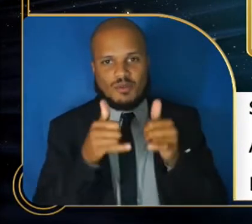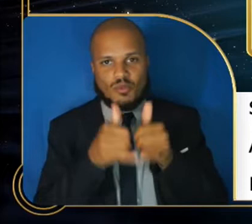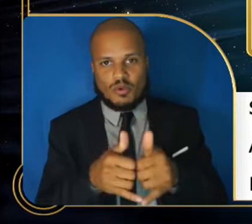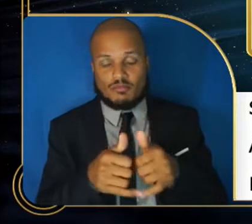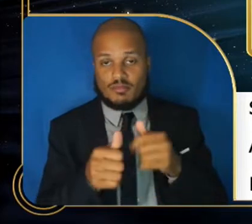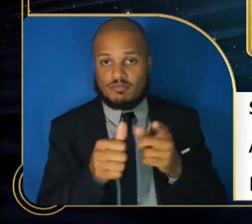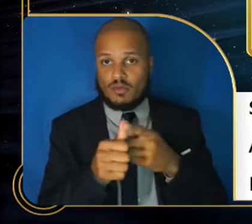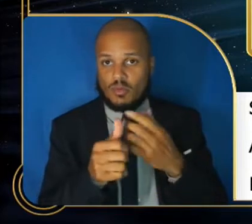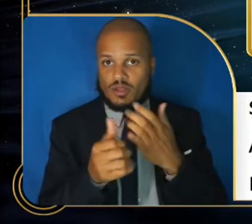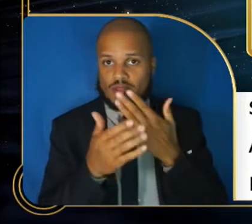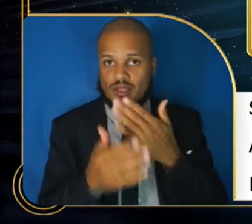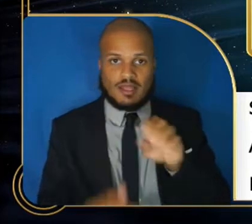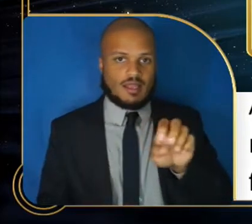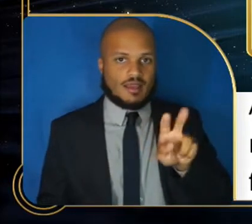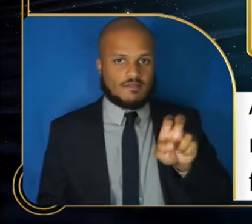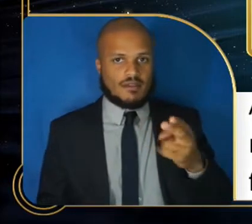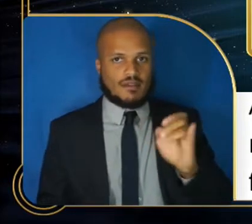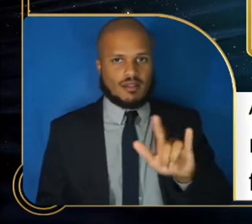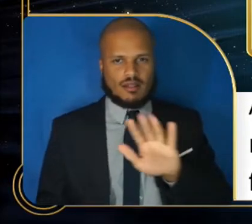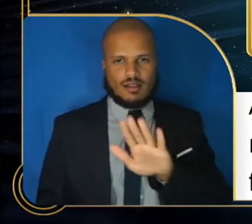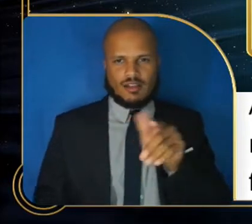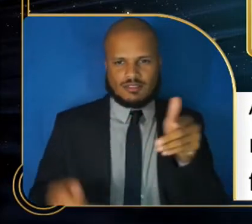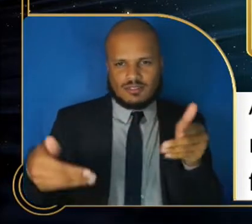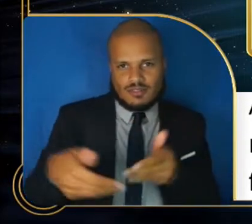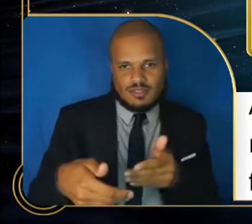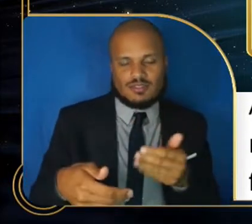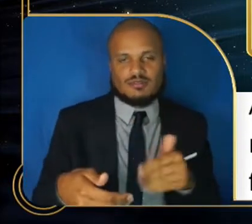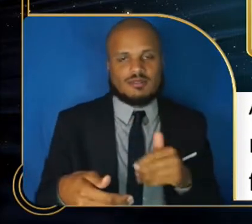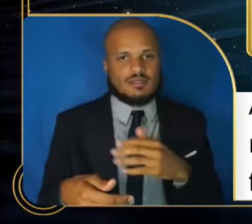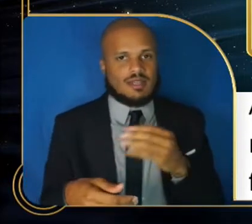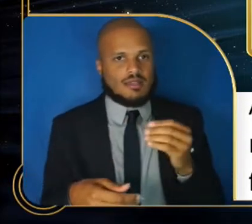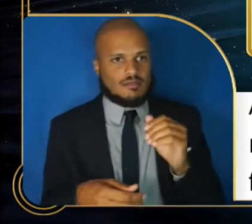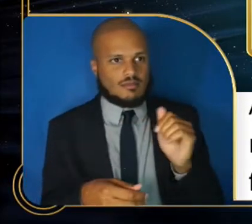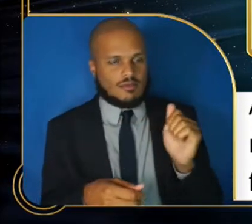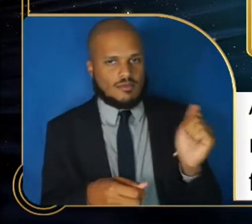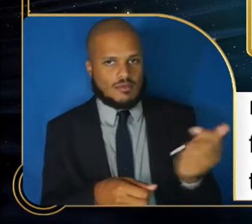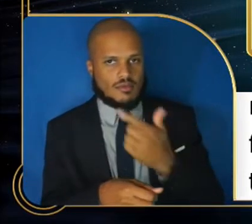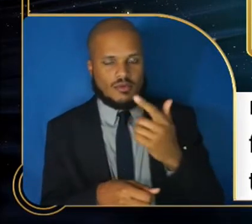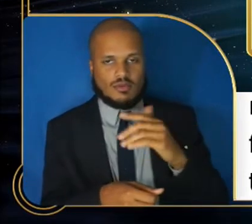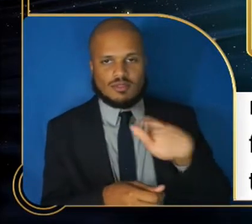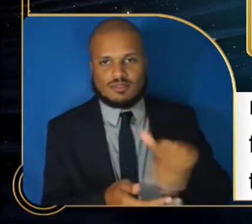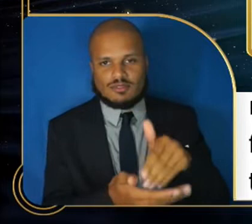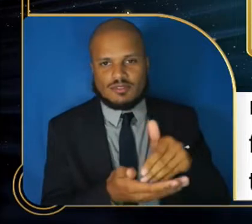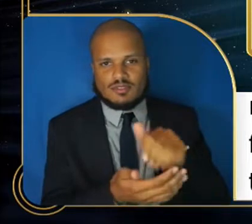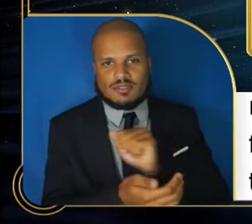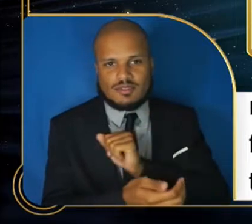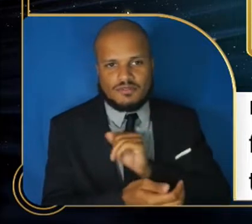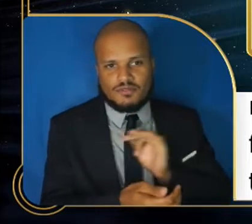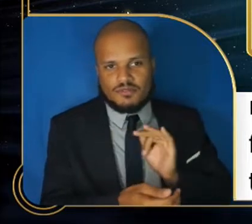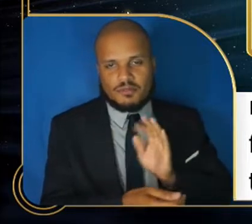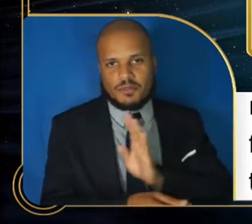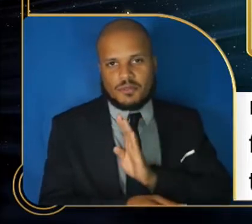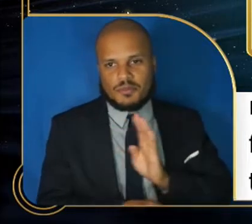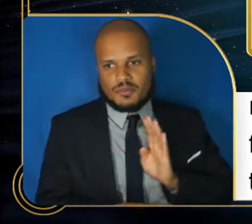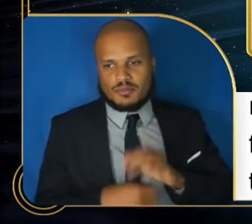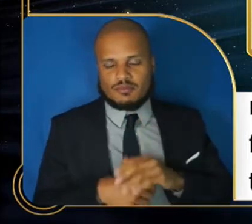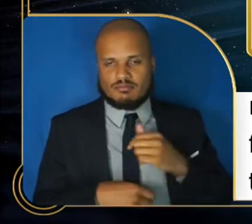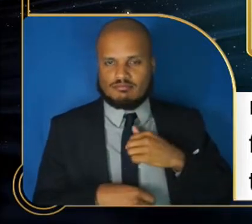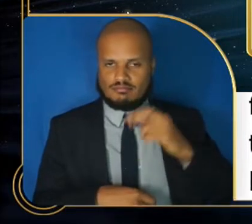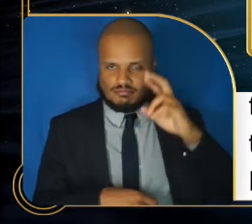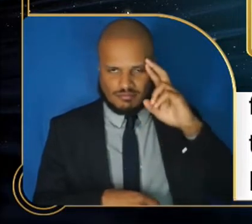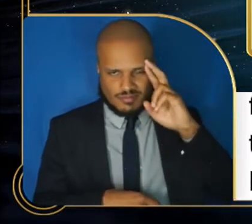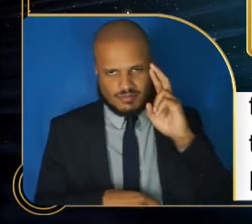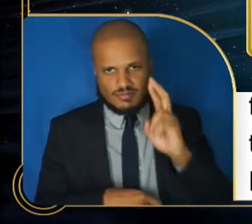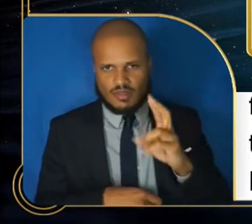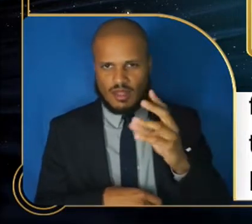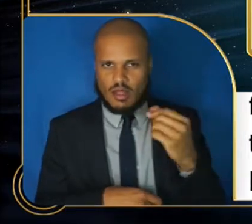thank Eve Hill for her introduction and the entire Bazelon Center staff and board. I've long respected and turned to